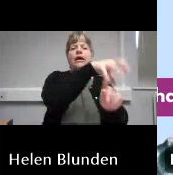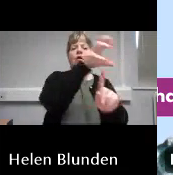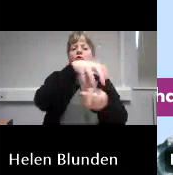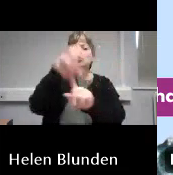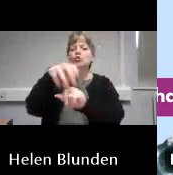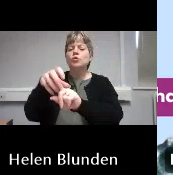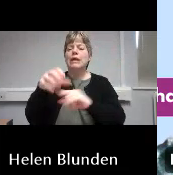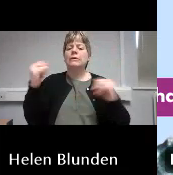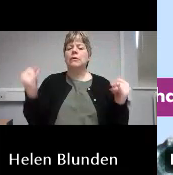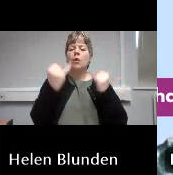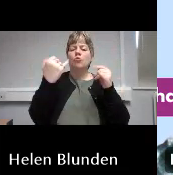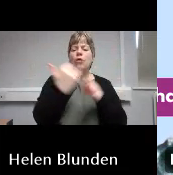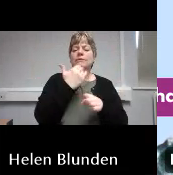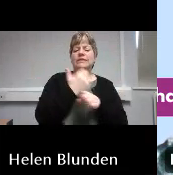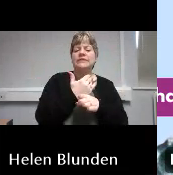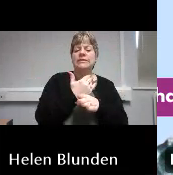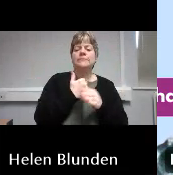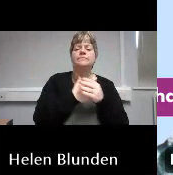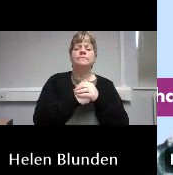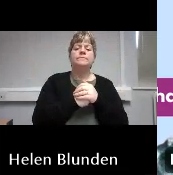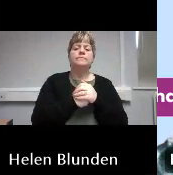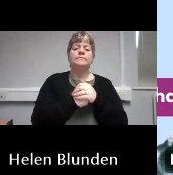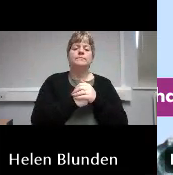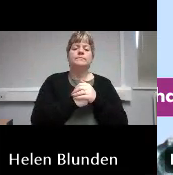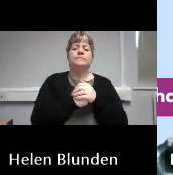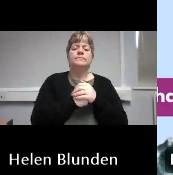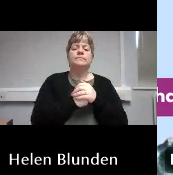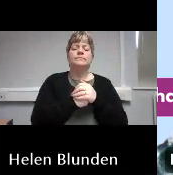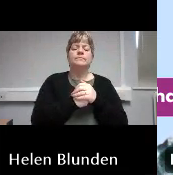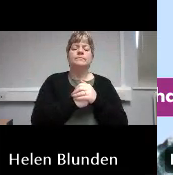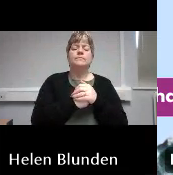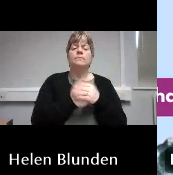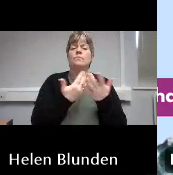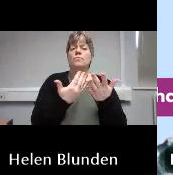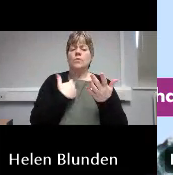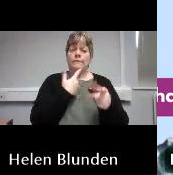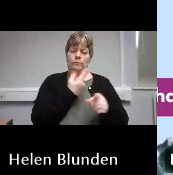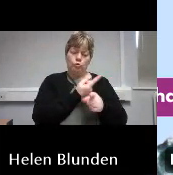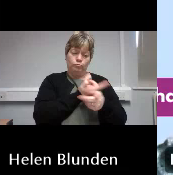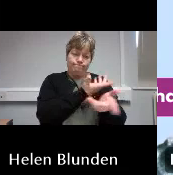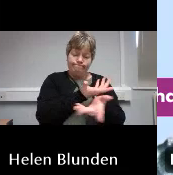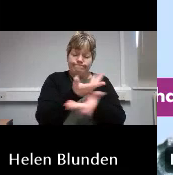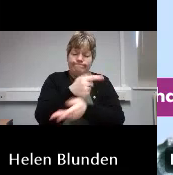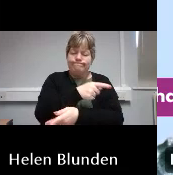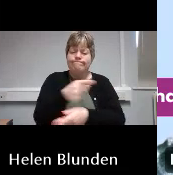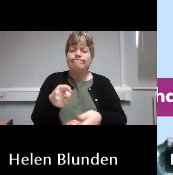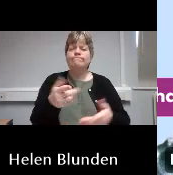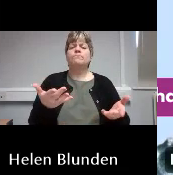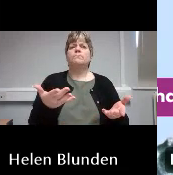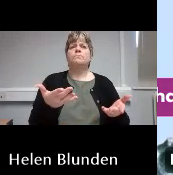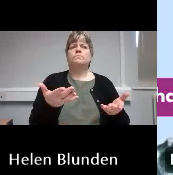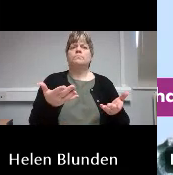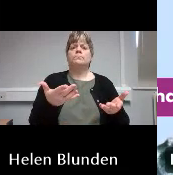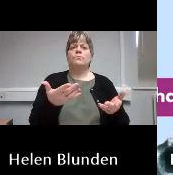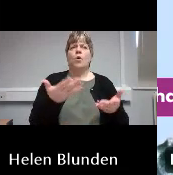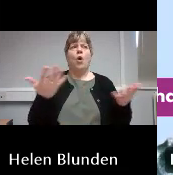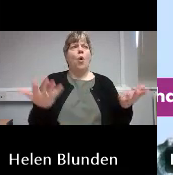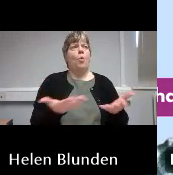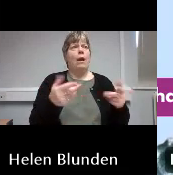social activities. And from talking to children and young people, as we've said, the place where